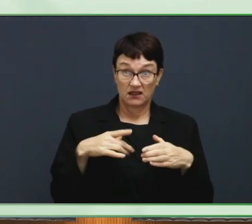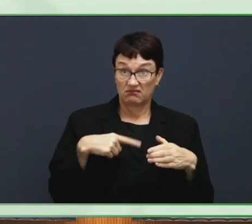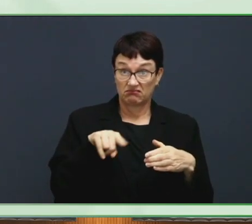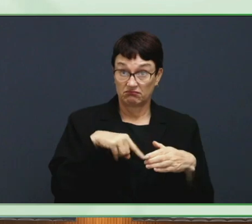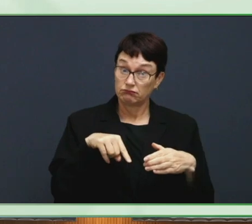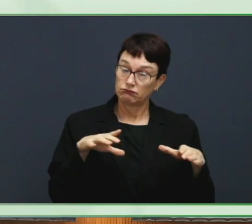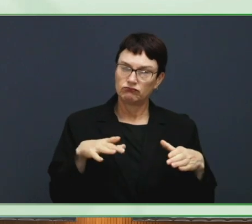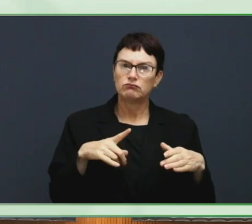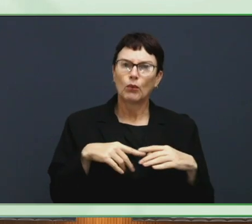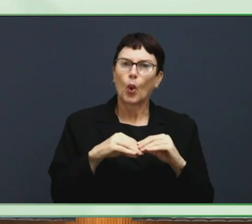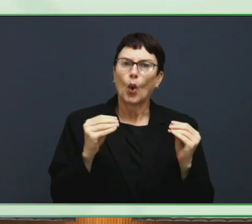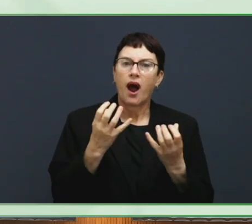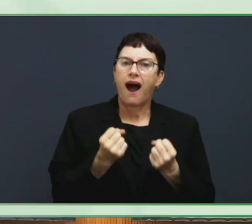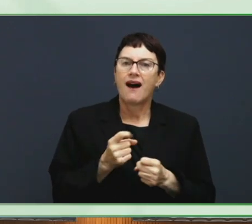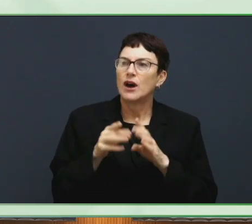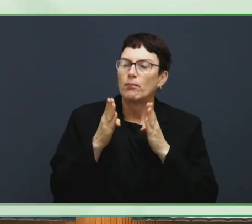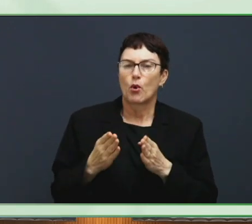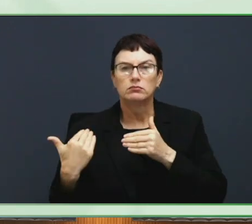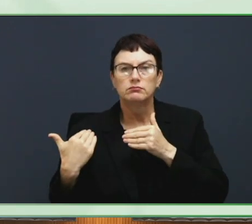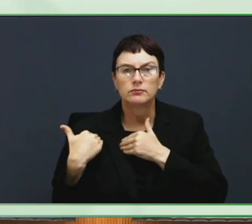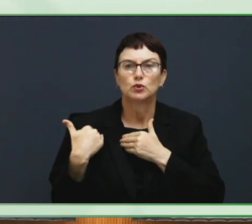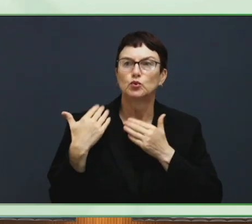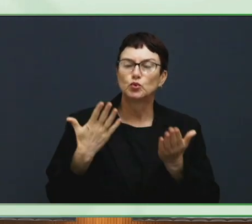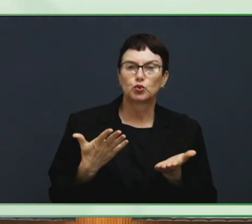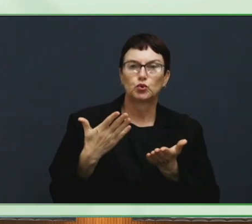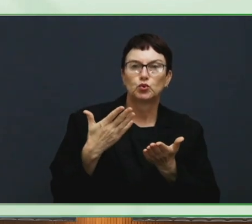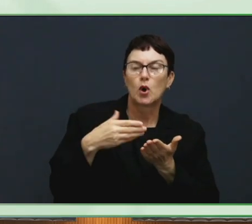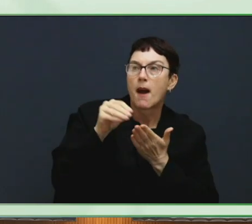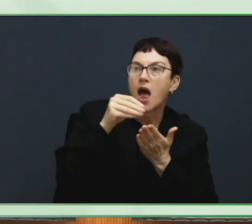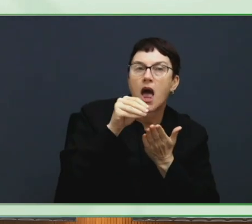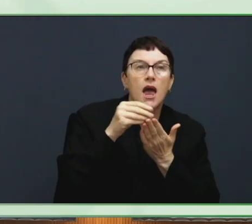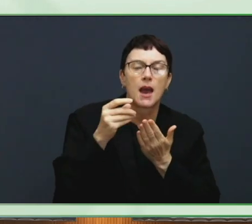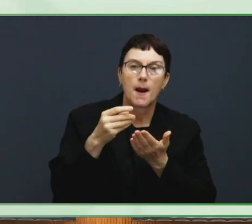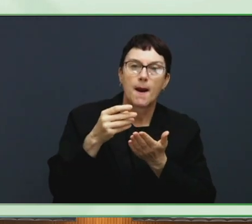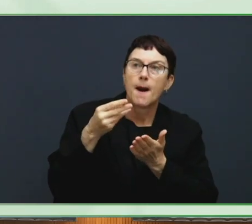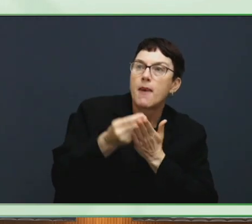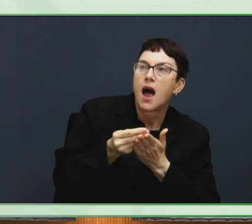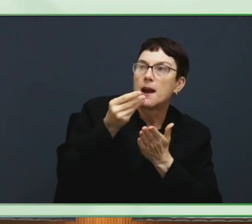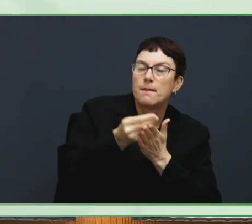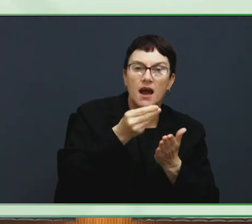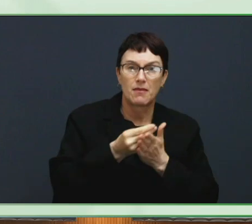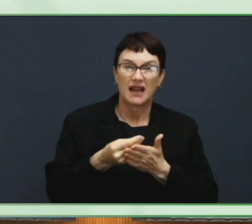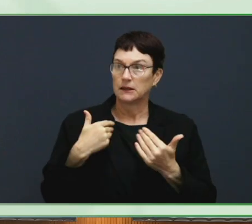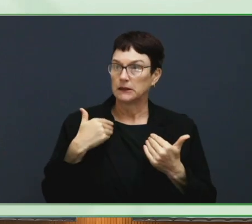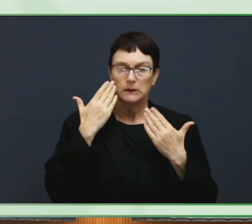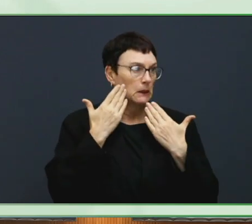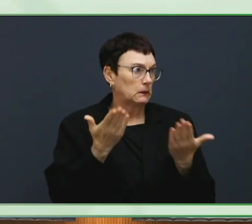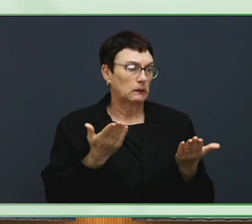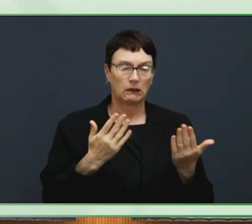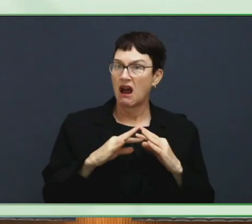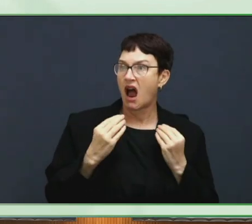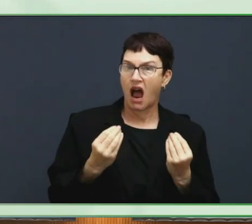person, expert. So we didn't know how to purchase tents, how to purchase all the